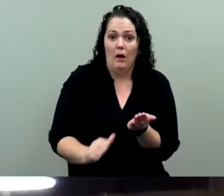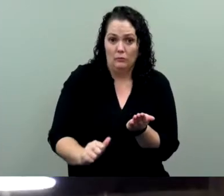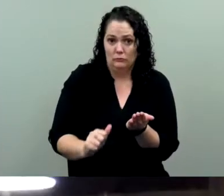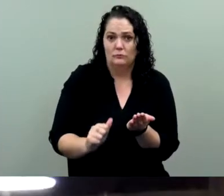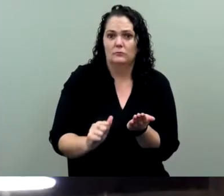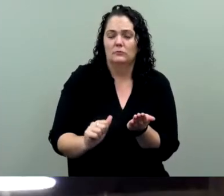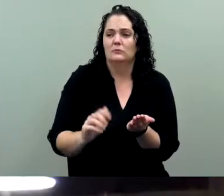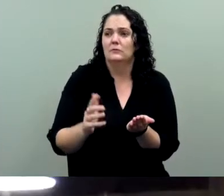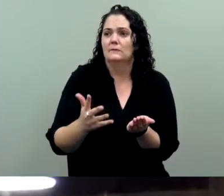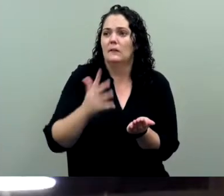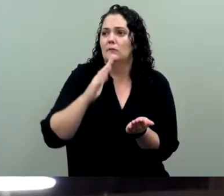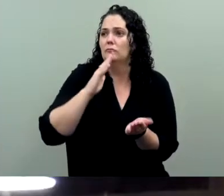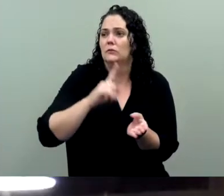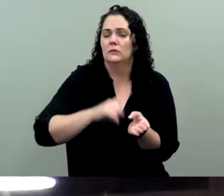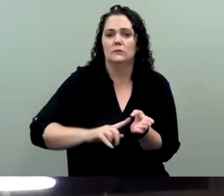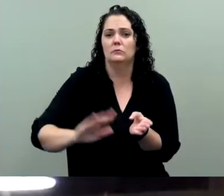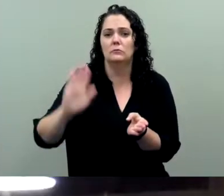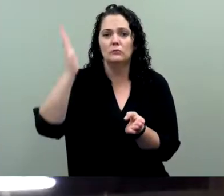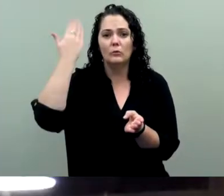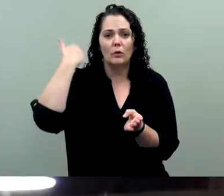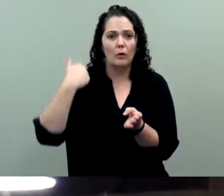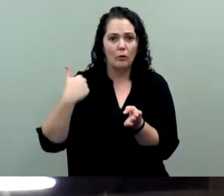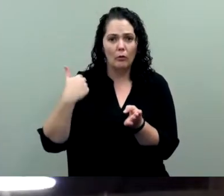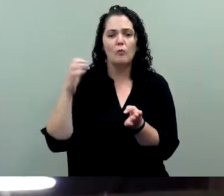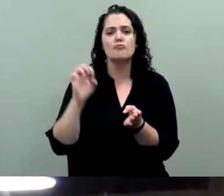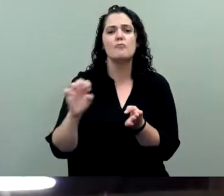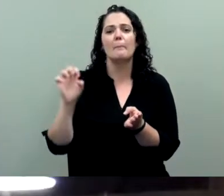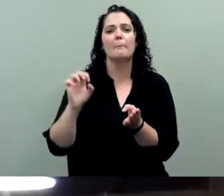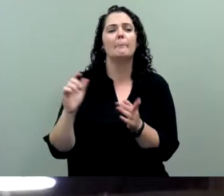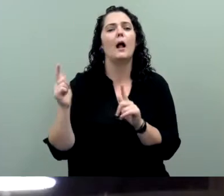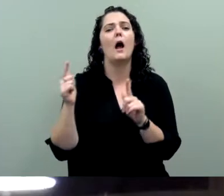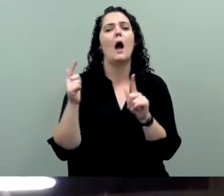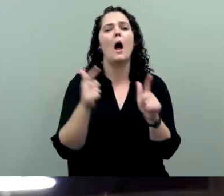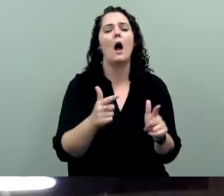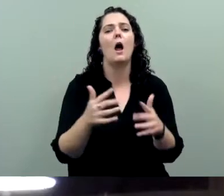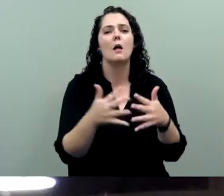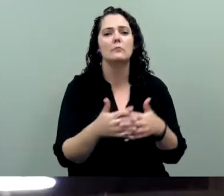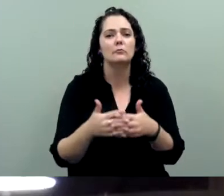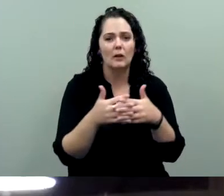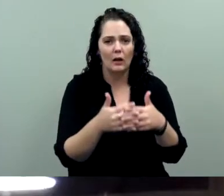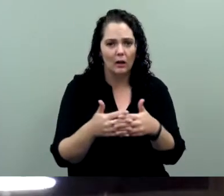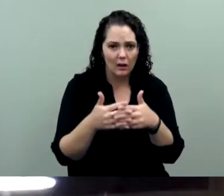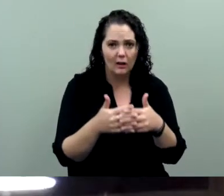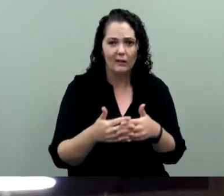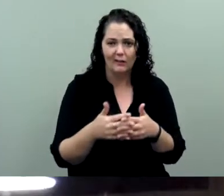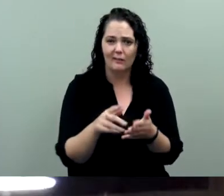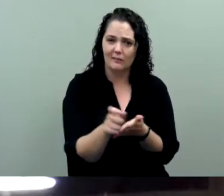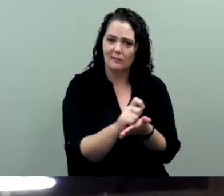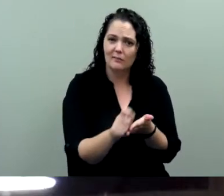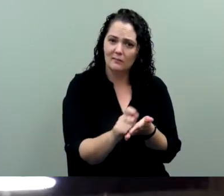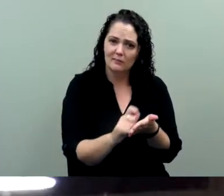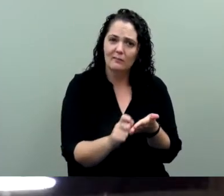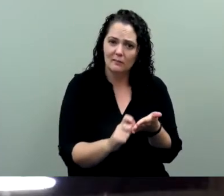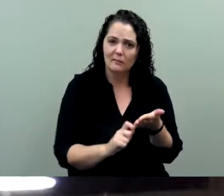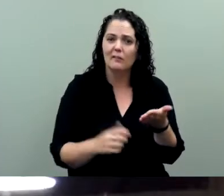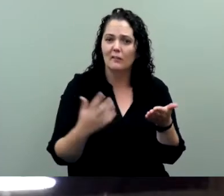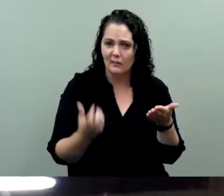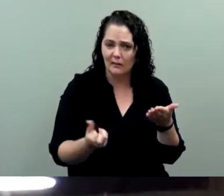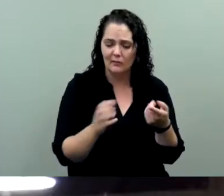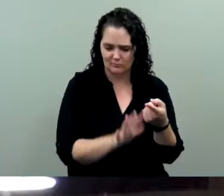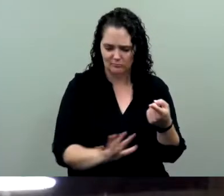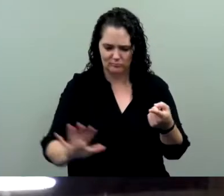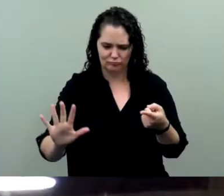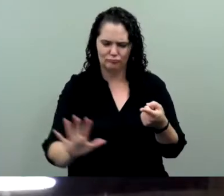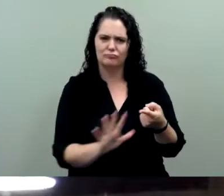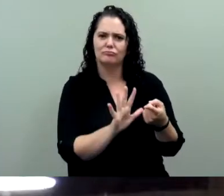Americas 500 years ago. It's thought that avocados are native to Central America, you know, the area in Mexico, Oaxaca, that kind of an